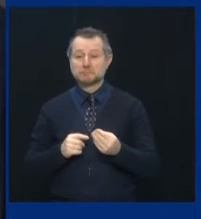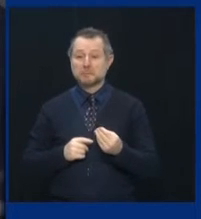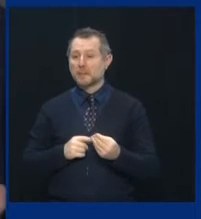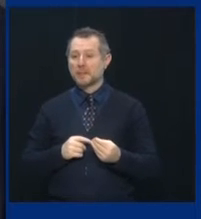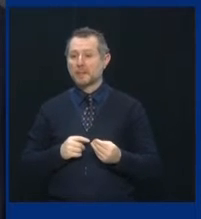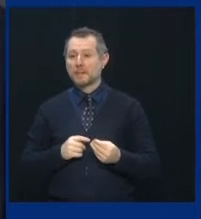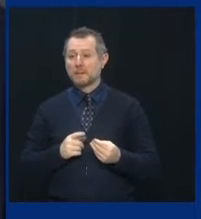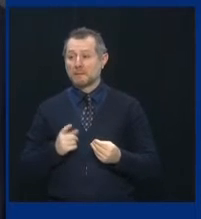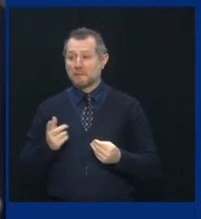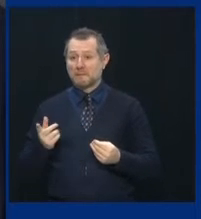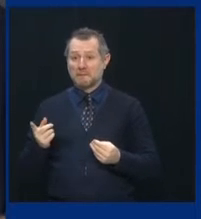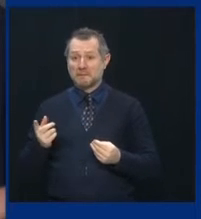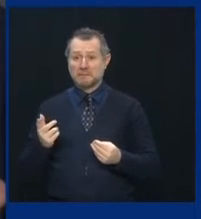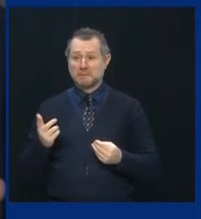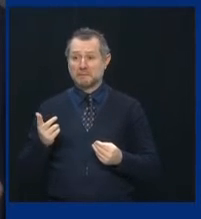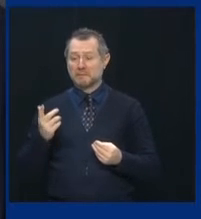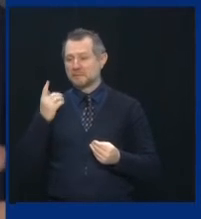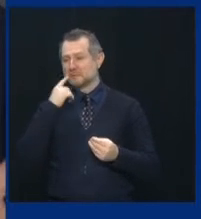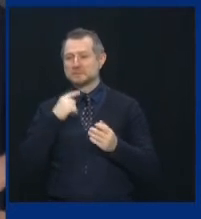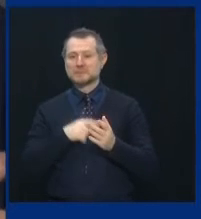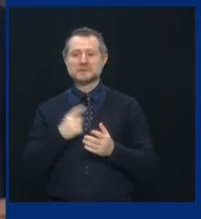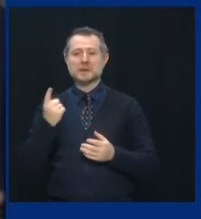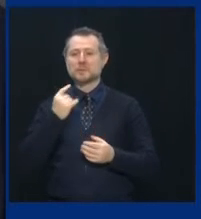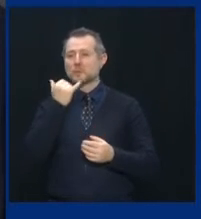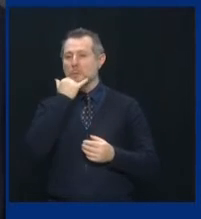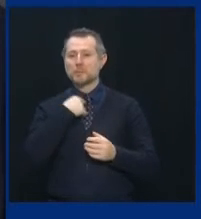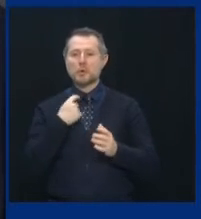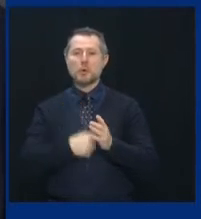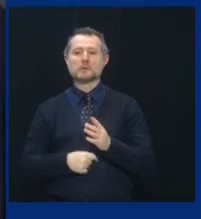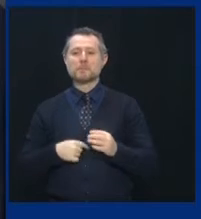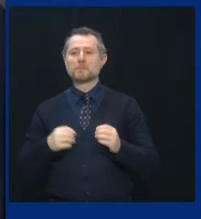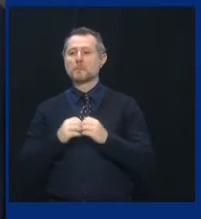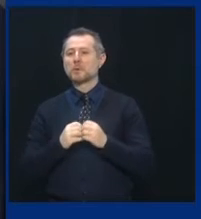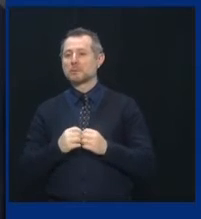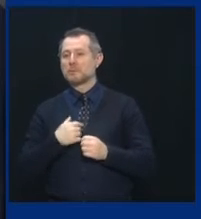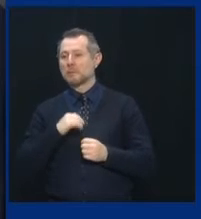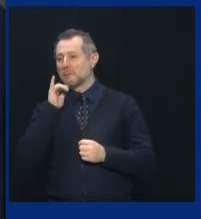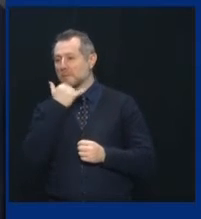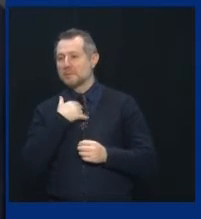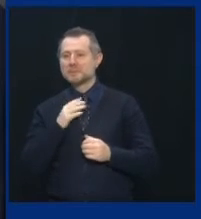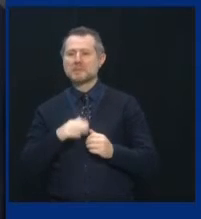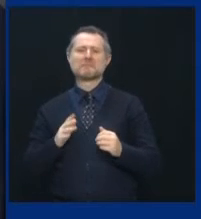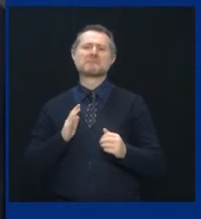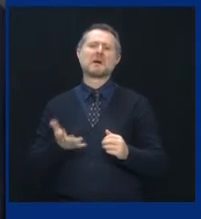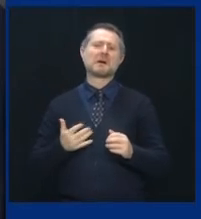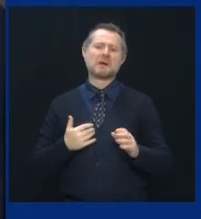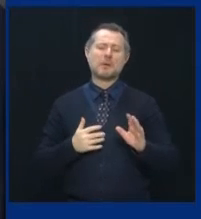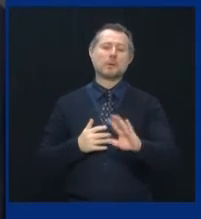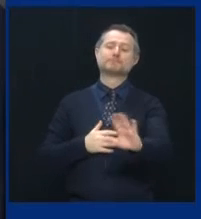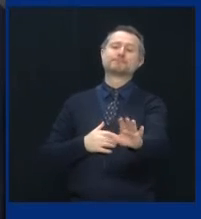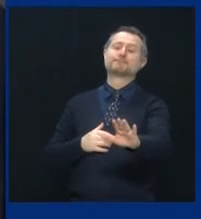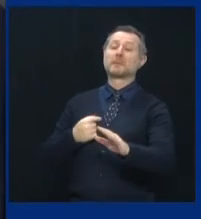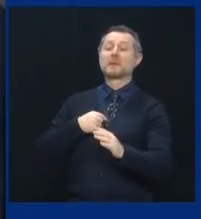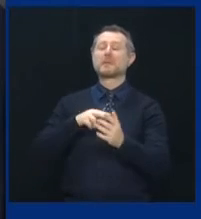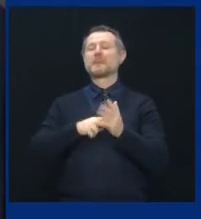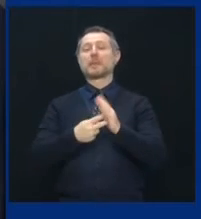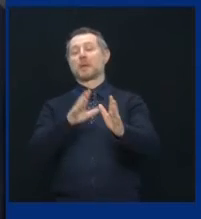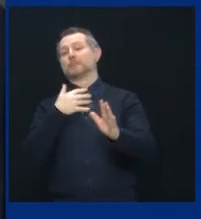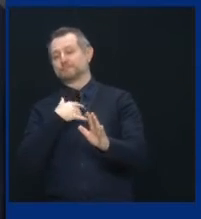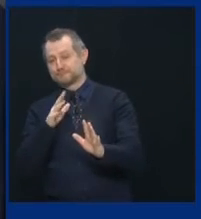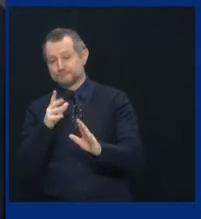they weren't. I was defrauded. Fine. I'm talking about the opposite. I'm talking